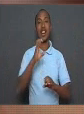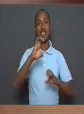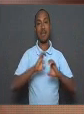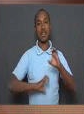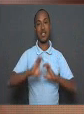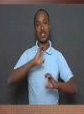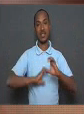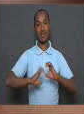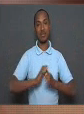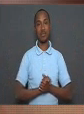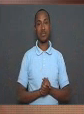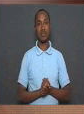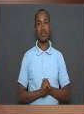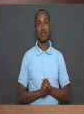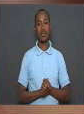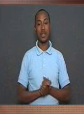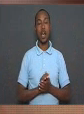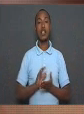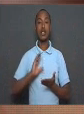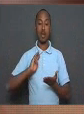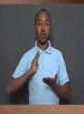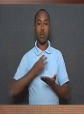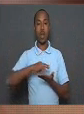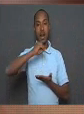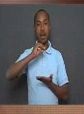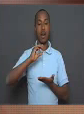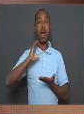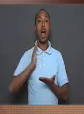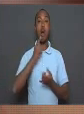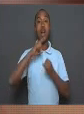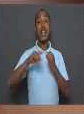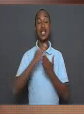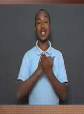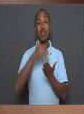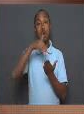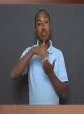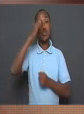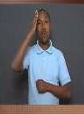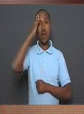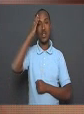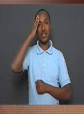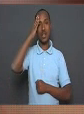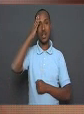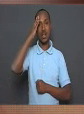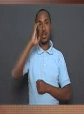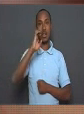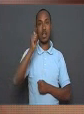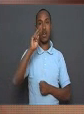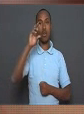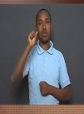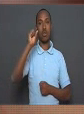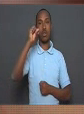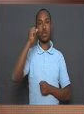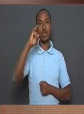chemicals. As we learned in our last lesson, it is also known as caustic